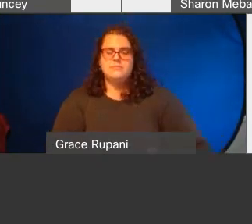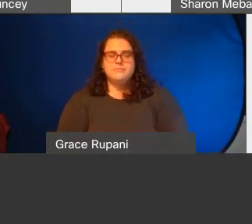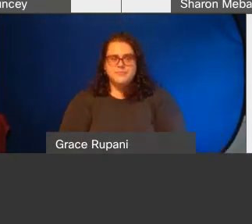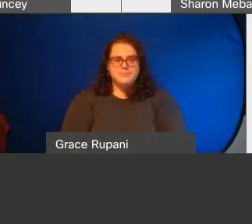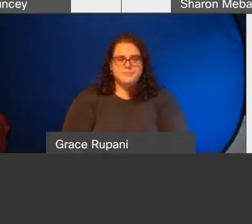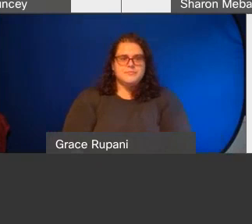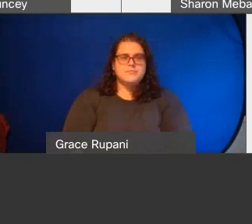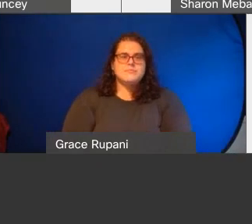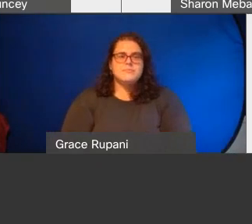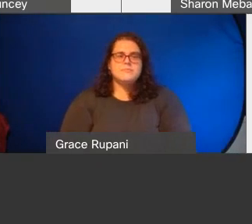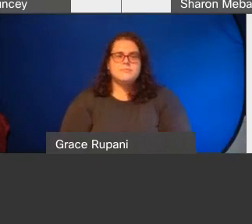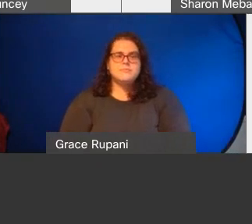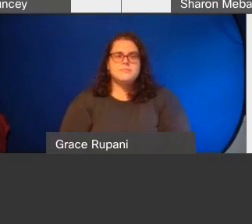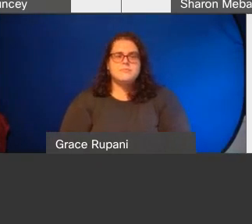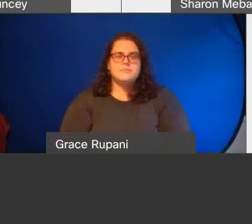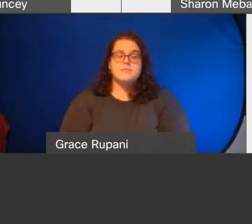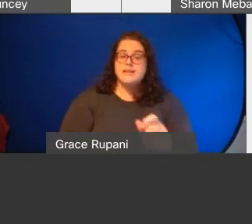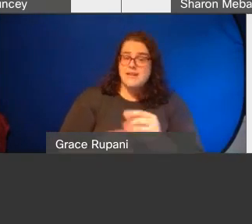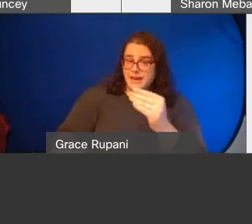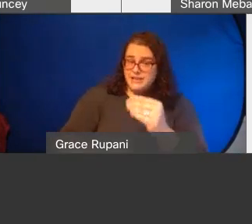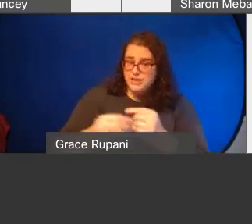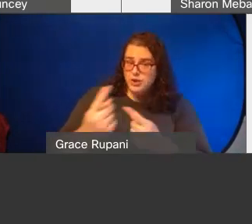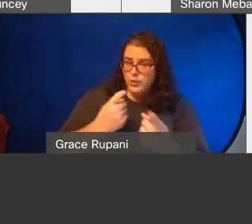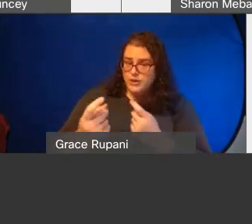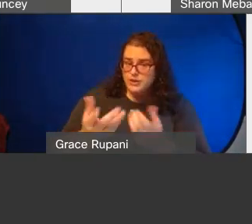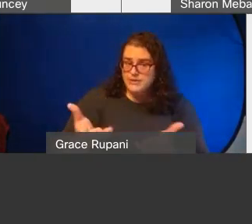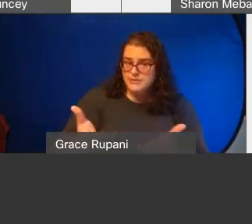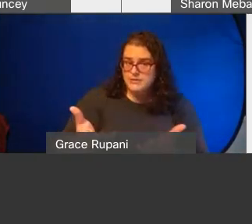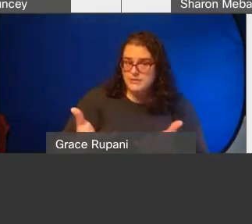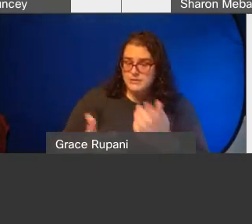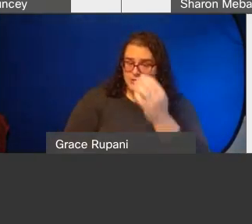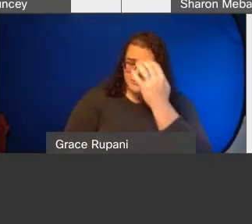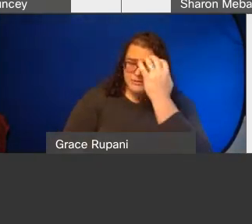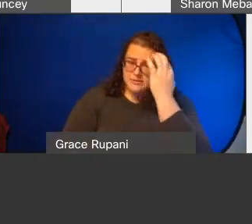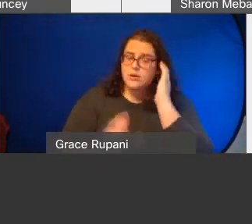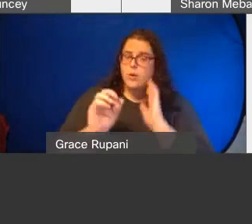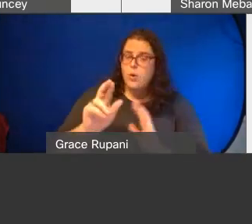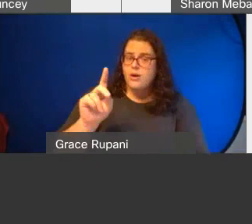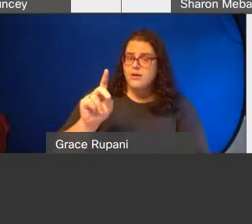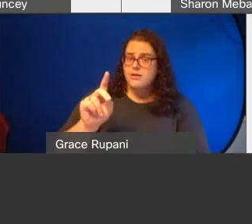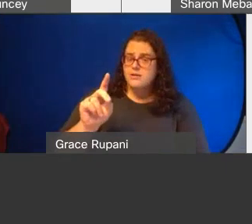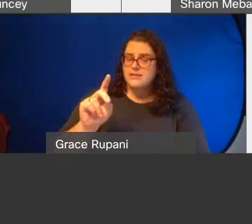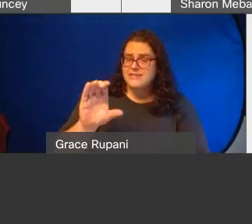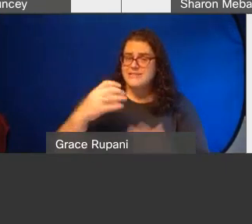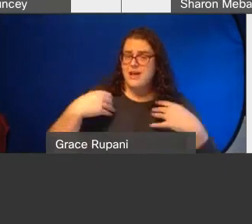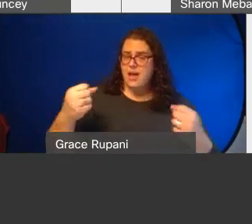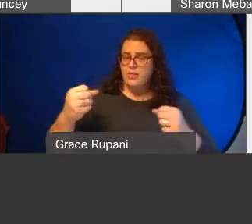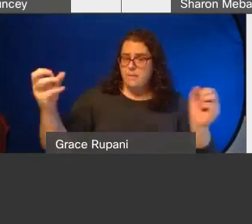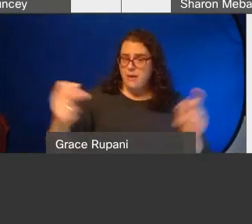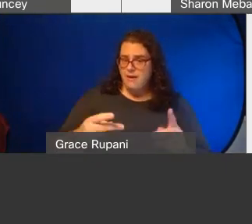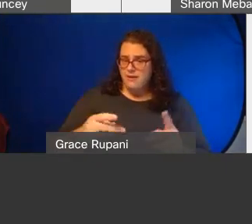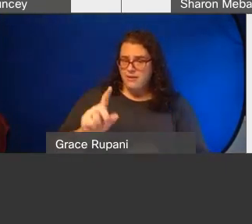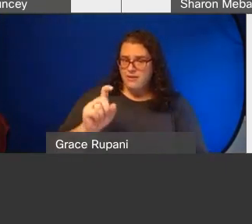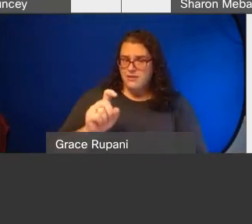Are there any additional questions? Or is Daryl Hawkins back on the line?